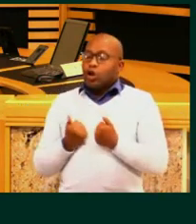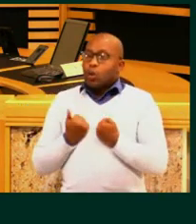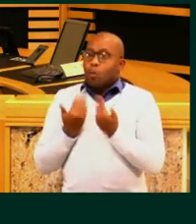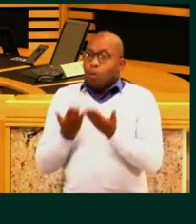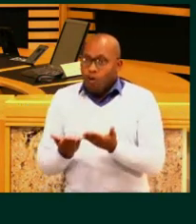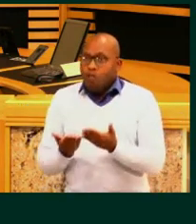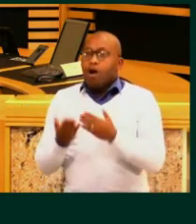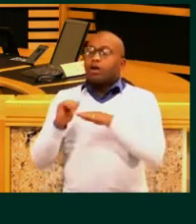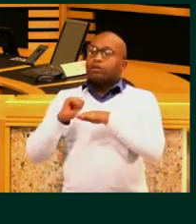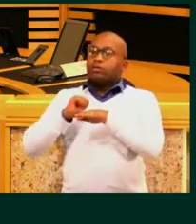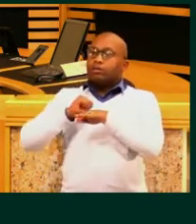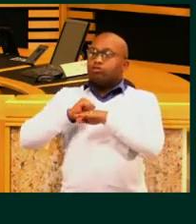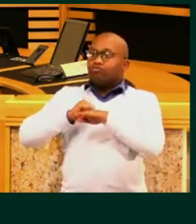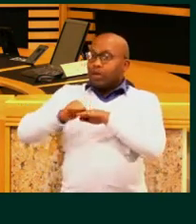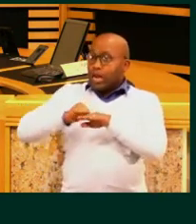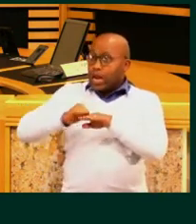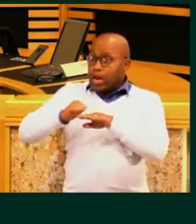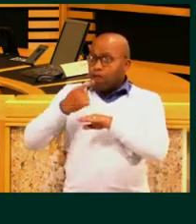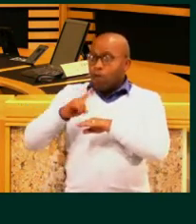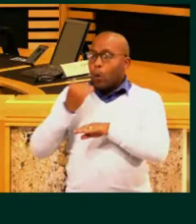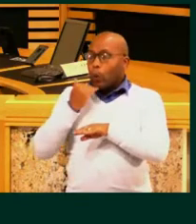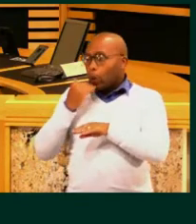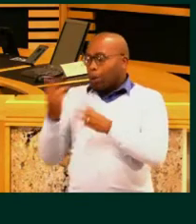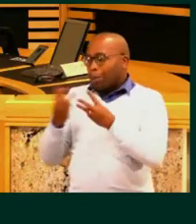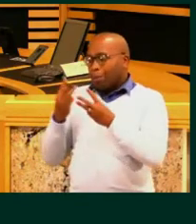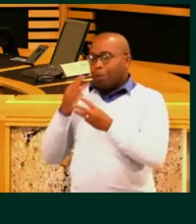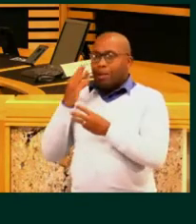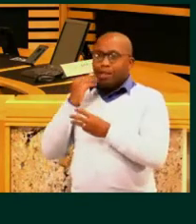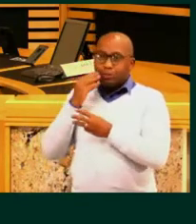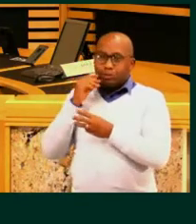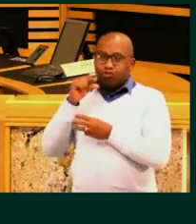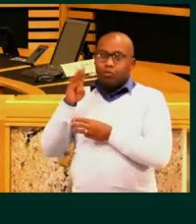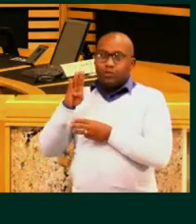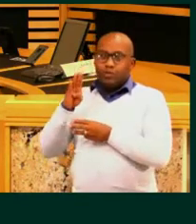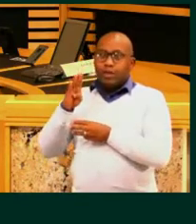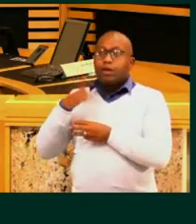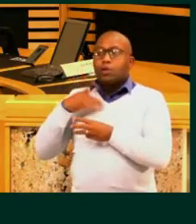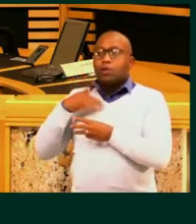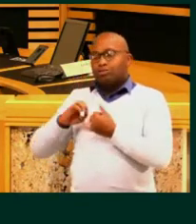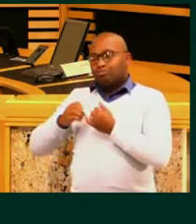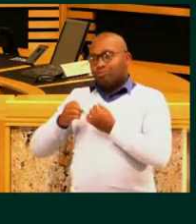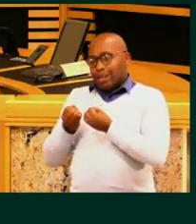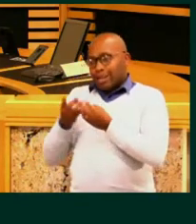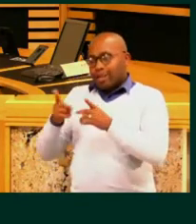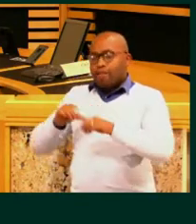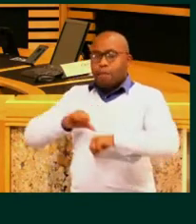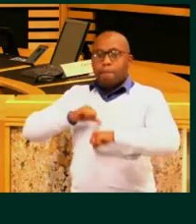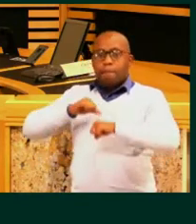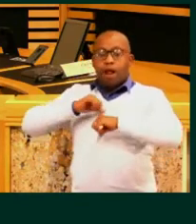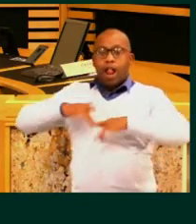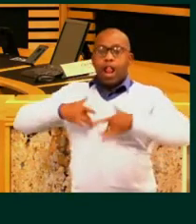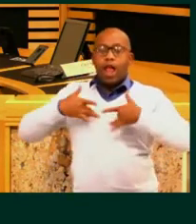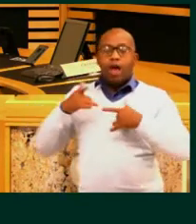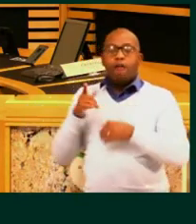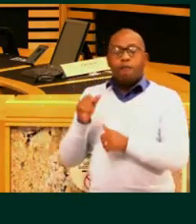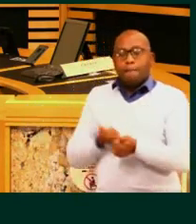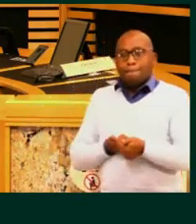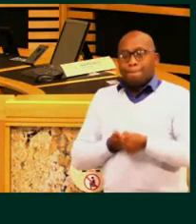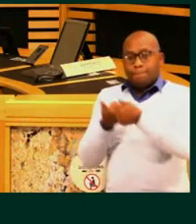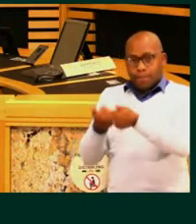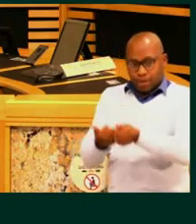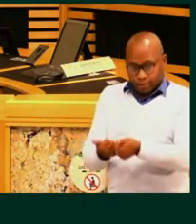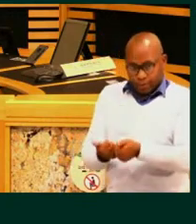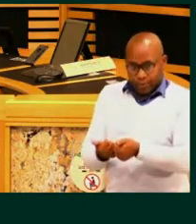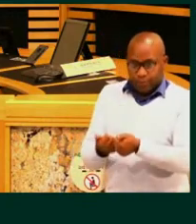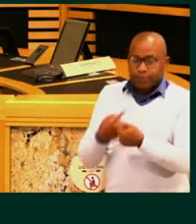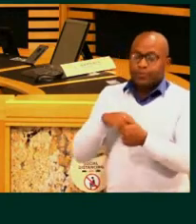to rebuild their lives Rehabilitation and reintegration investment in programs targeting gender-based